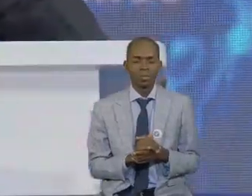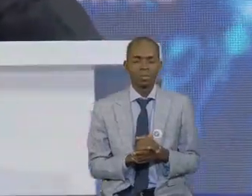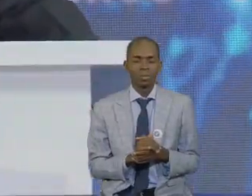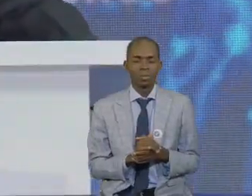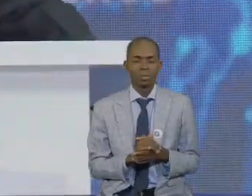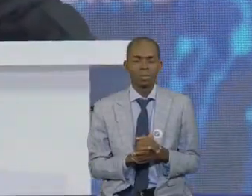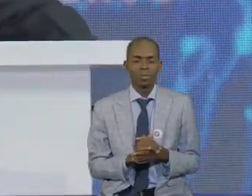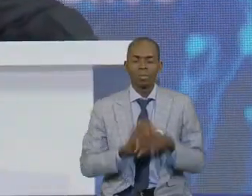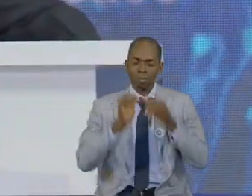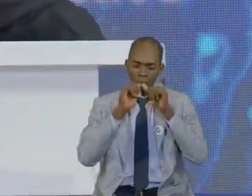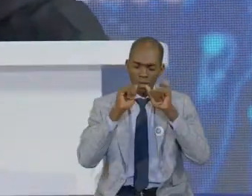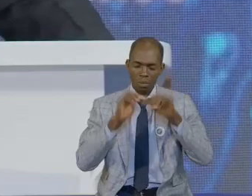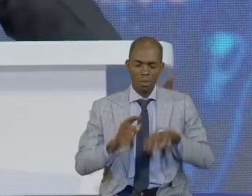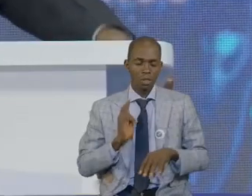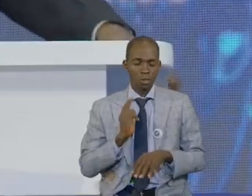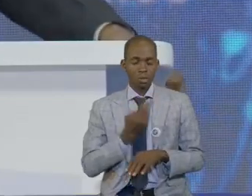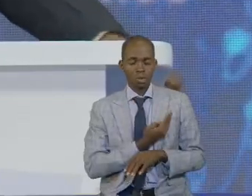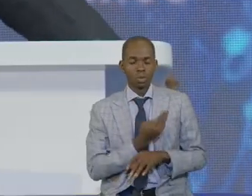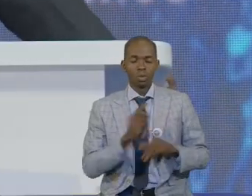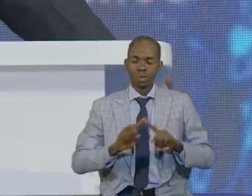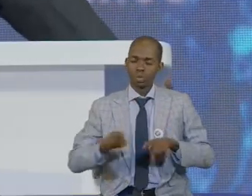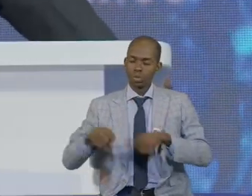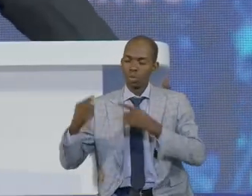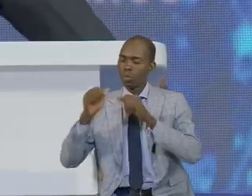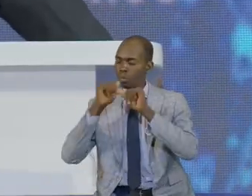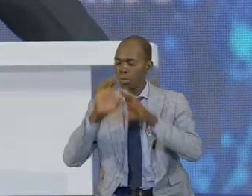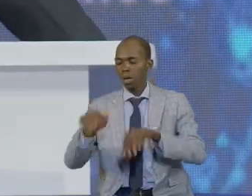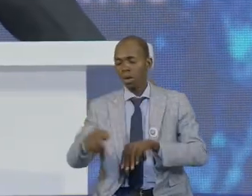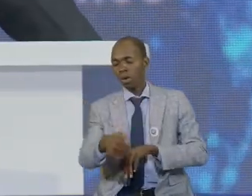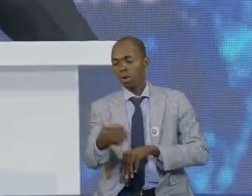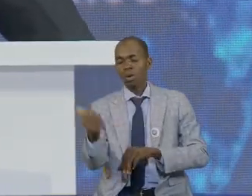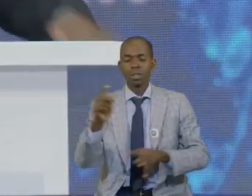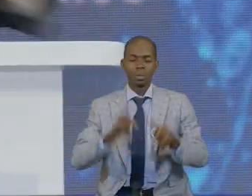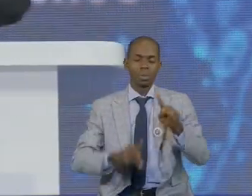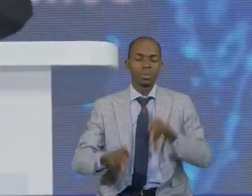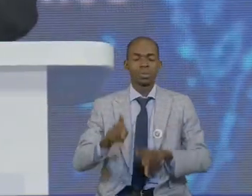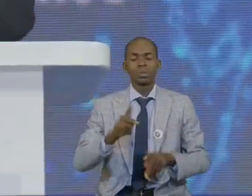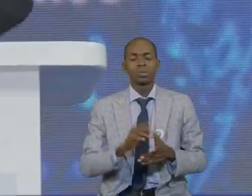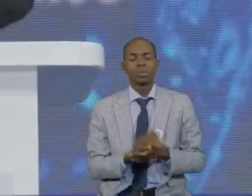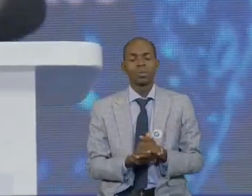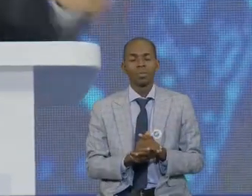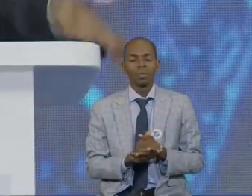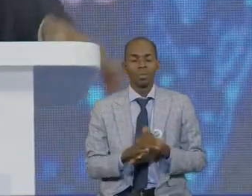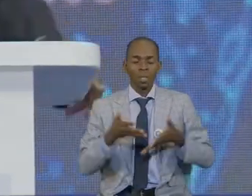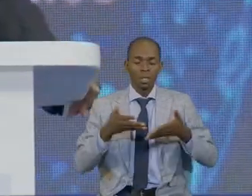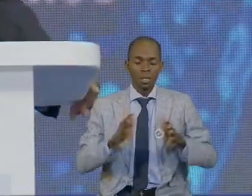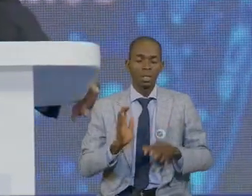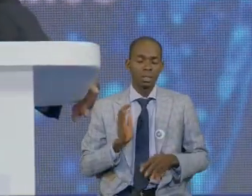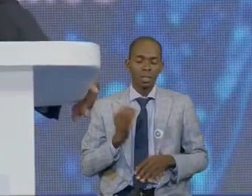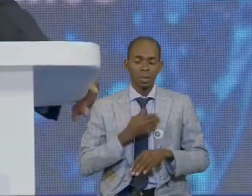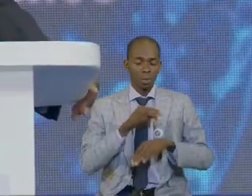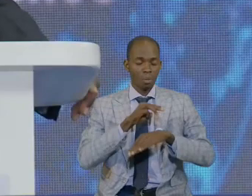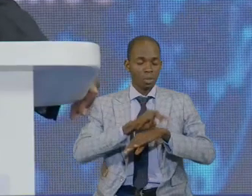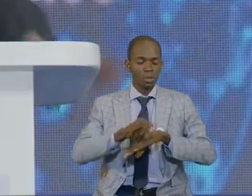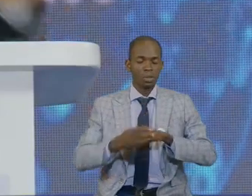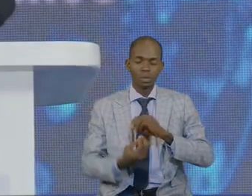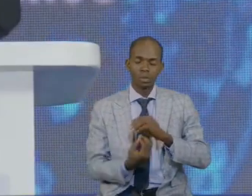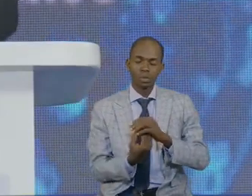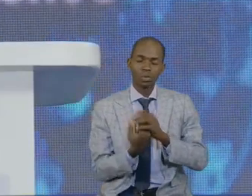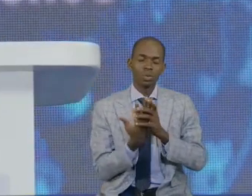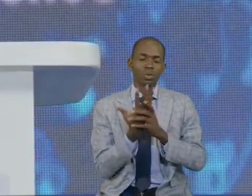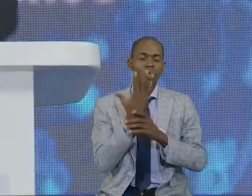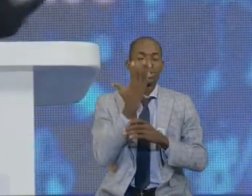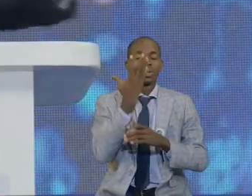Bless us to go and bless other people. Let our ministries grow. Let